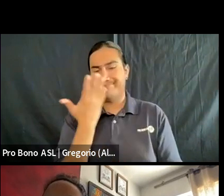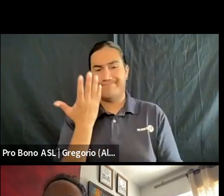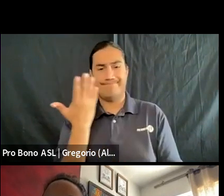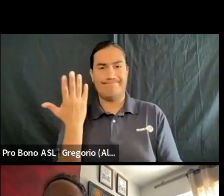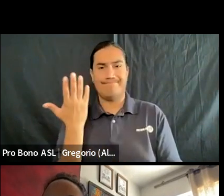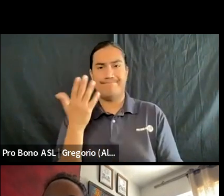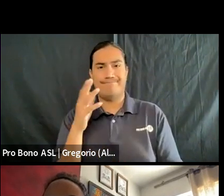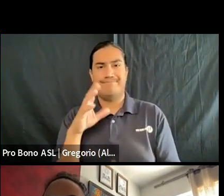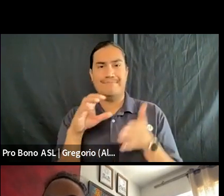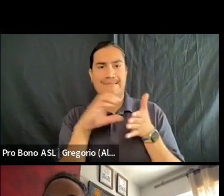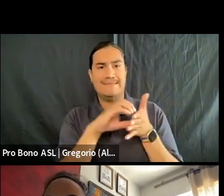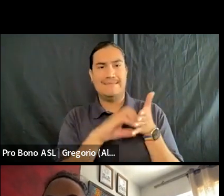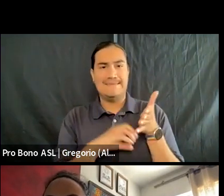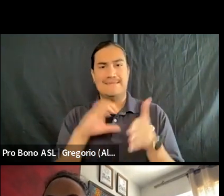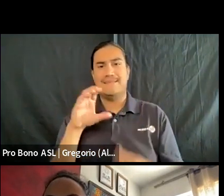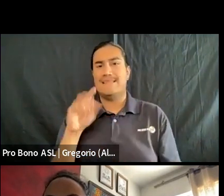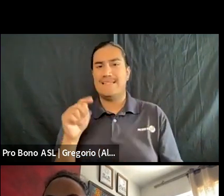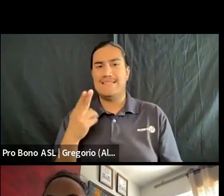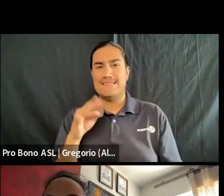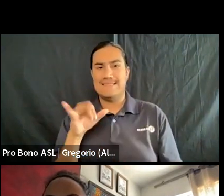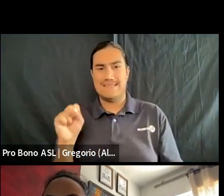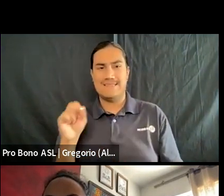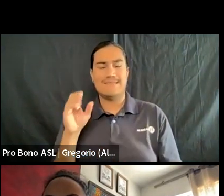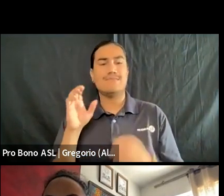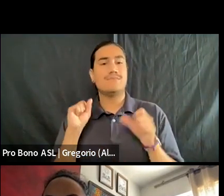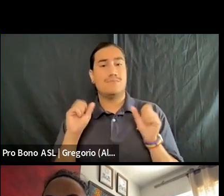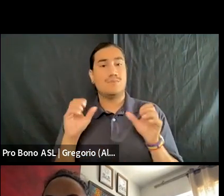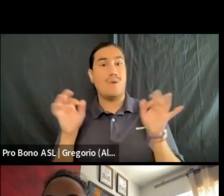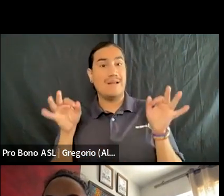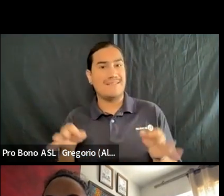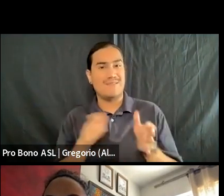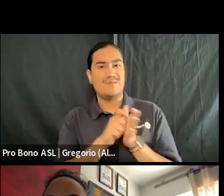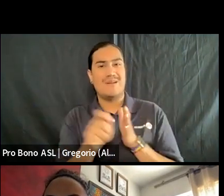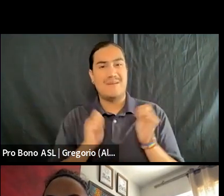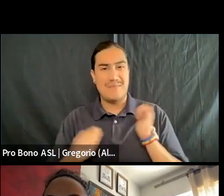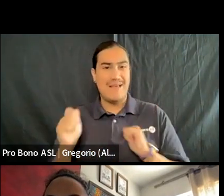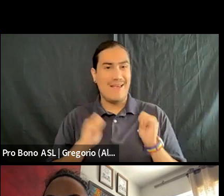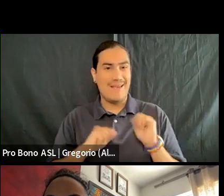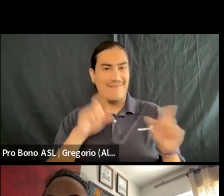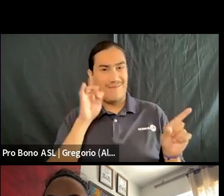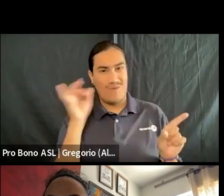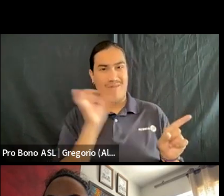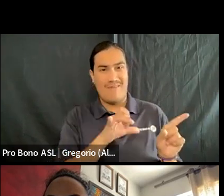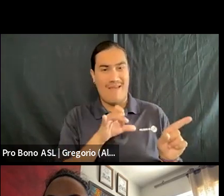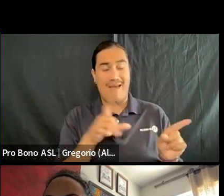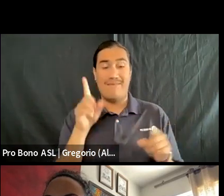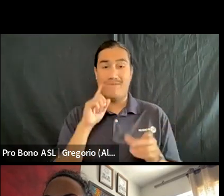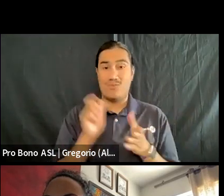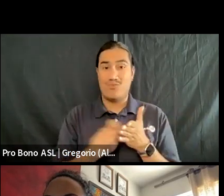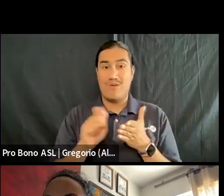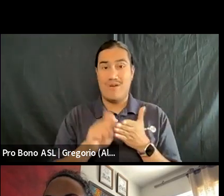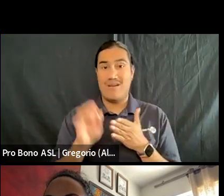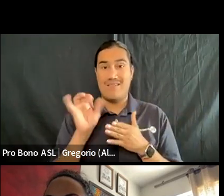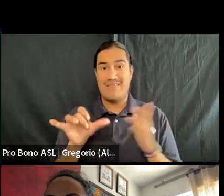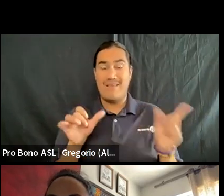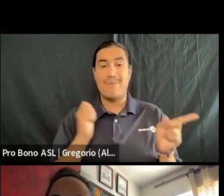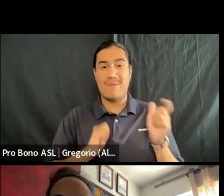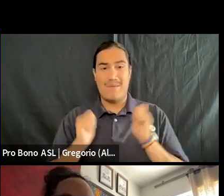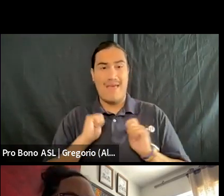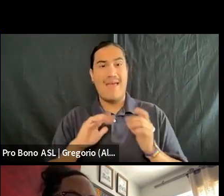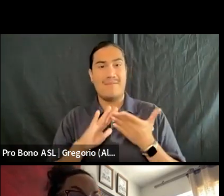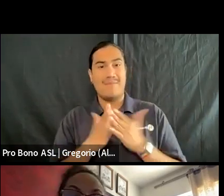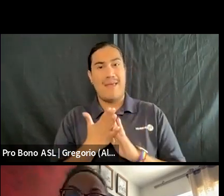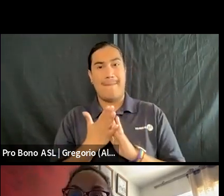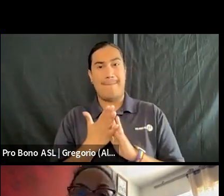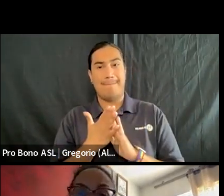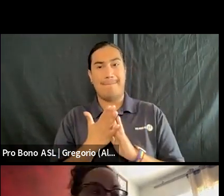a thesis, and I wrote a play for that. And in writing that play, the play later on got produced in